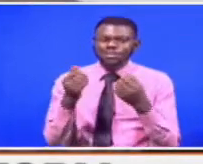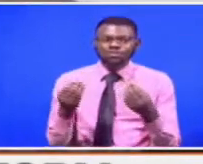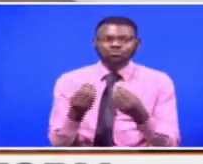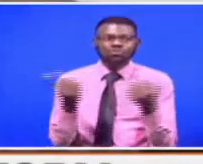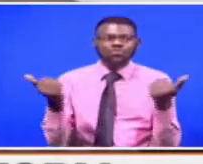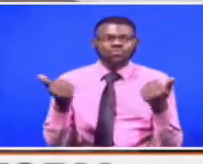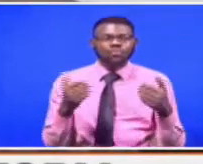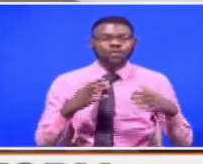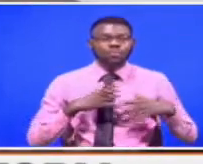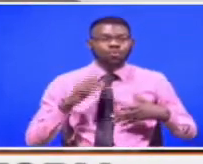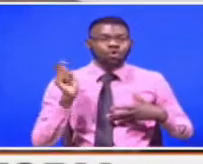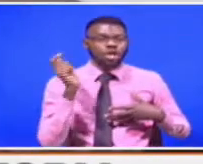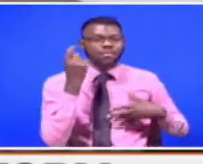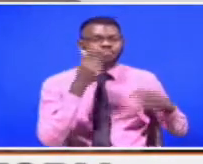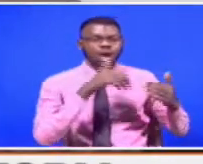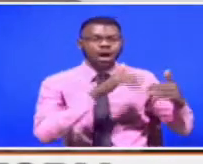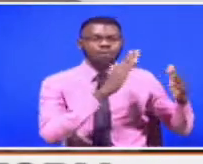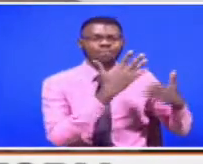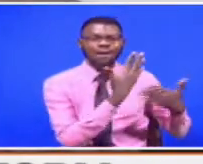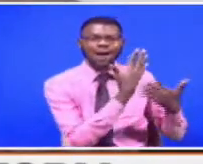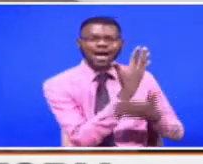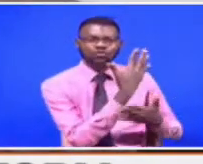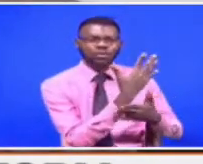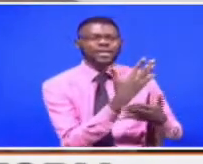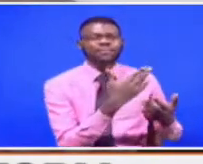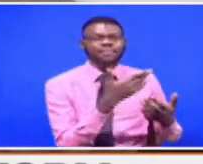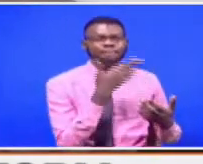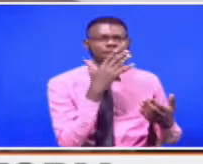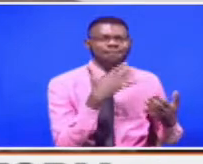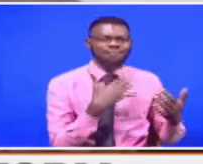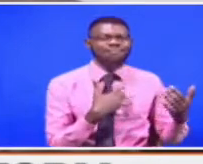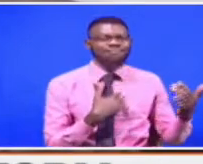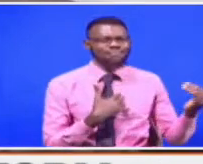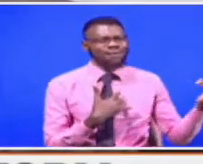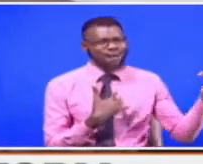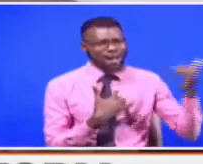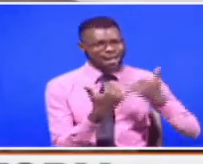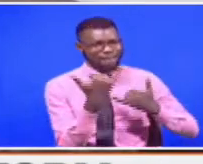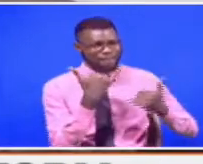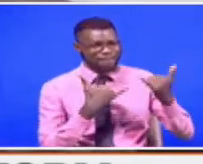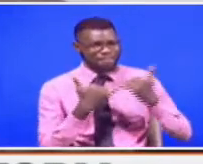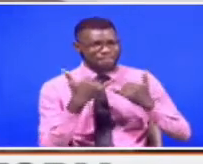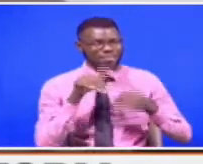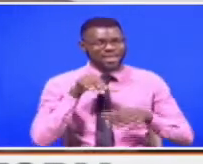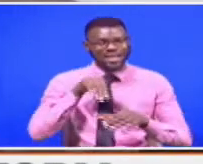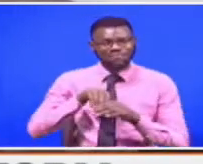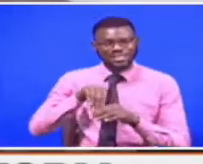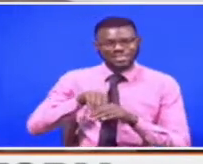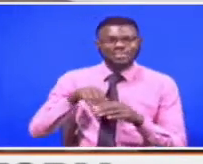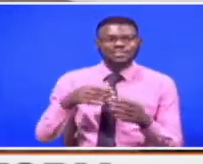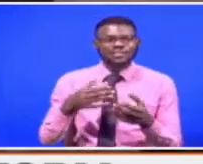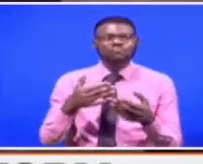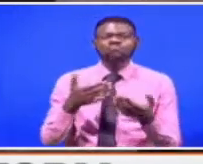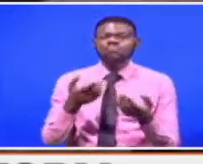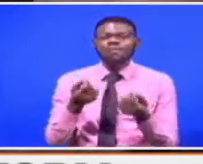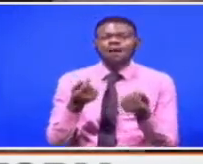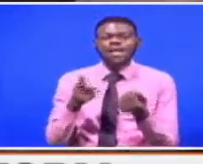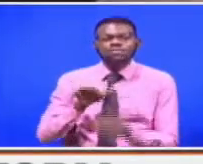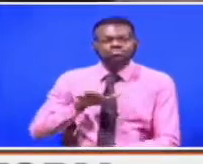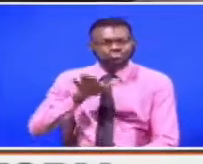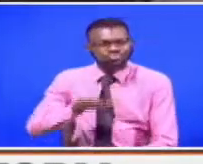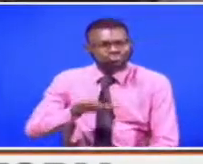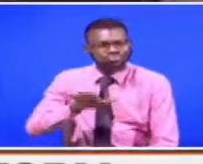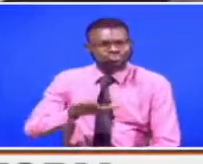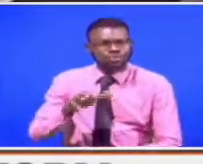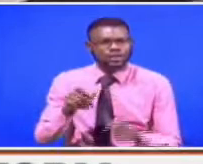to be able to come and invest in those bonds, and that will increase the supply of foreign